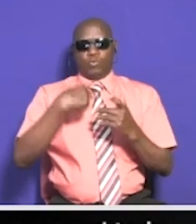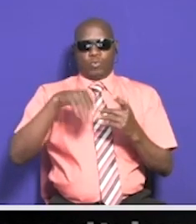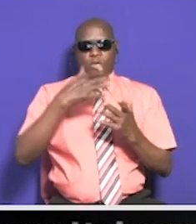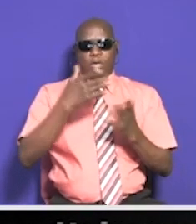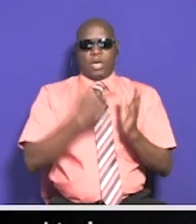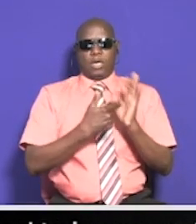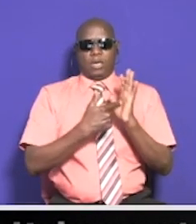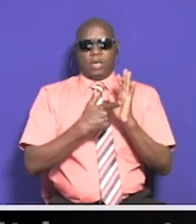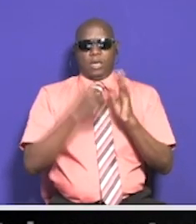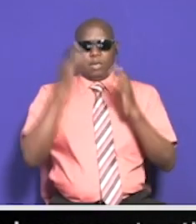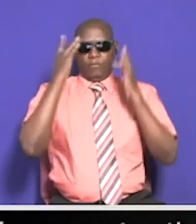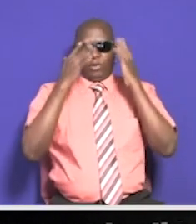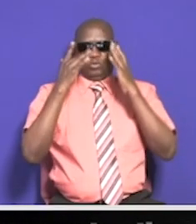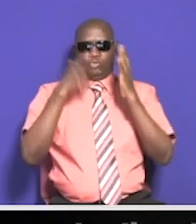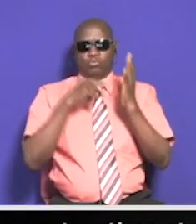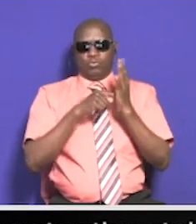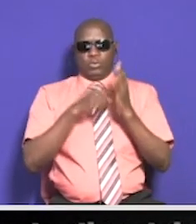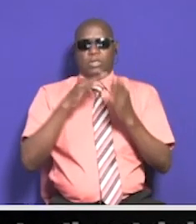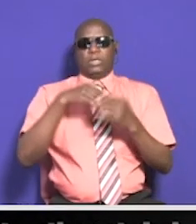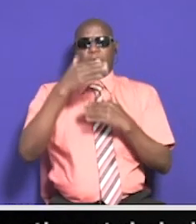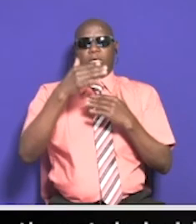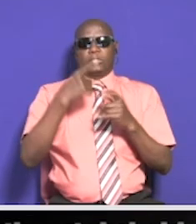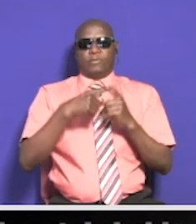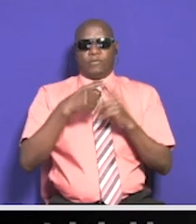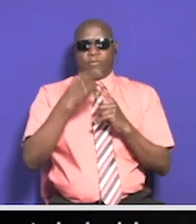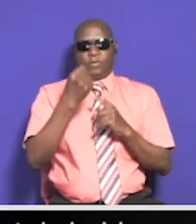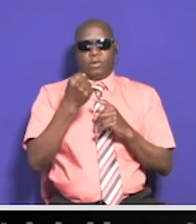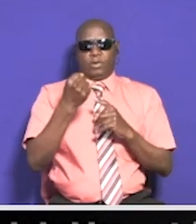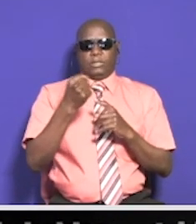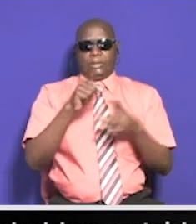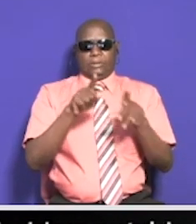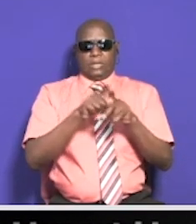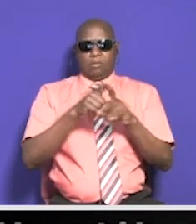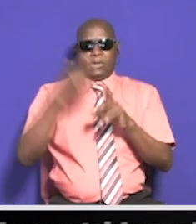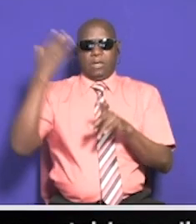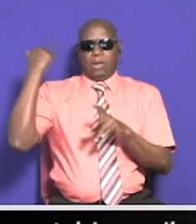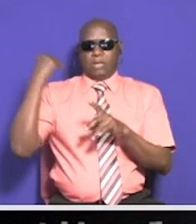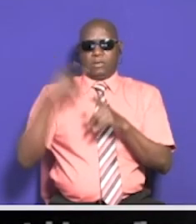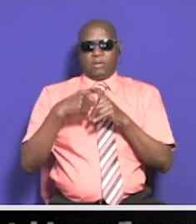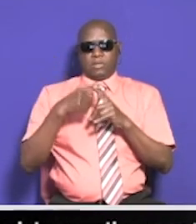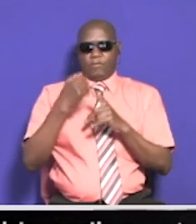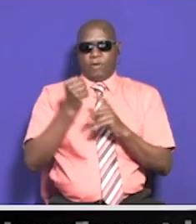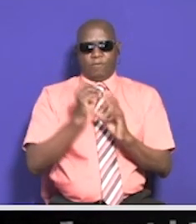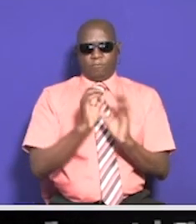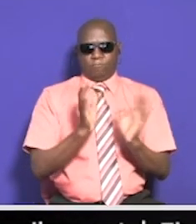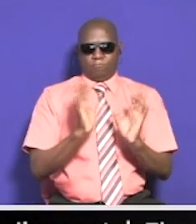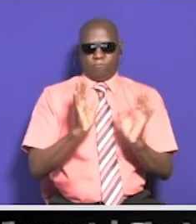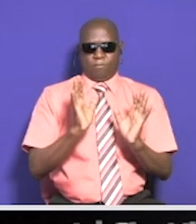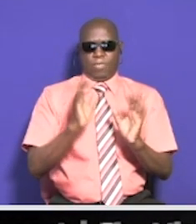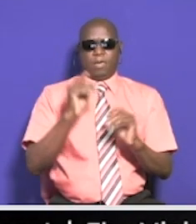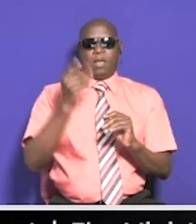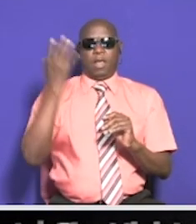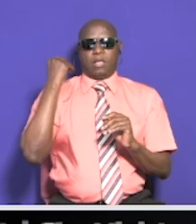point. The next 5 years are not going to be the same as the last 5 years. I think in the last months, we